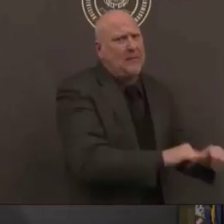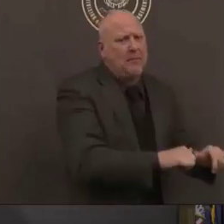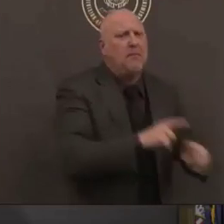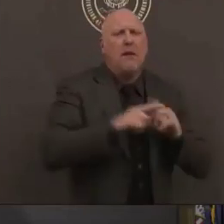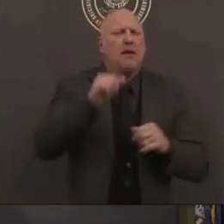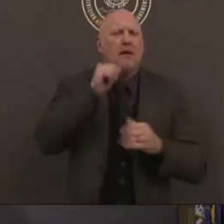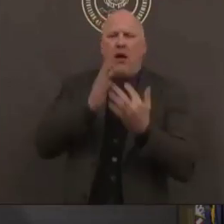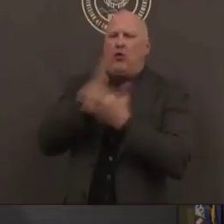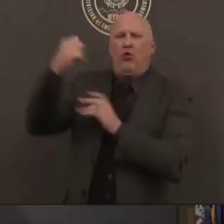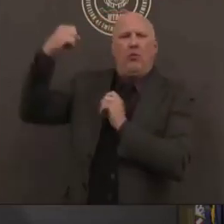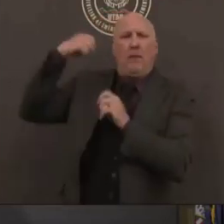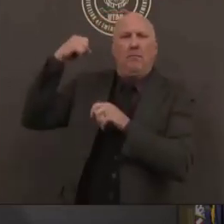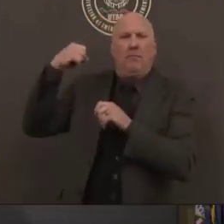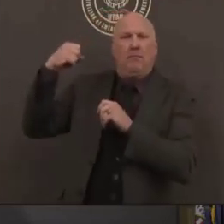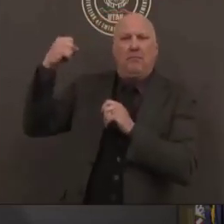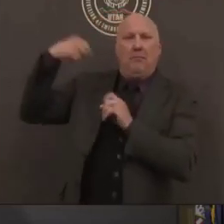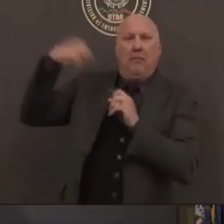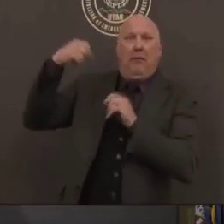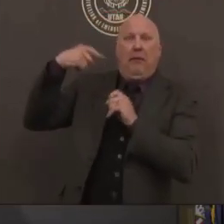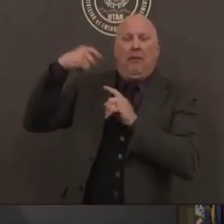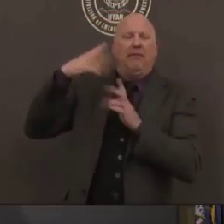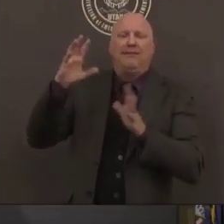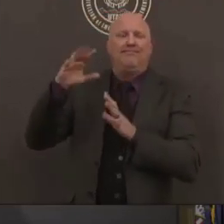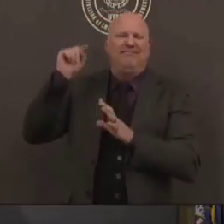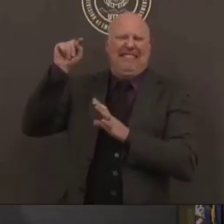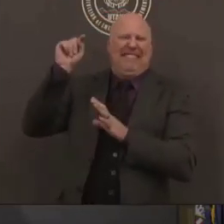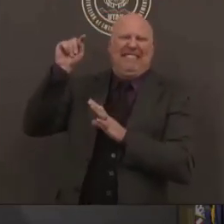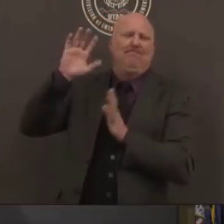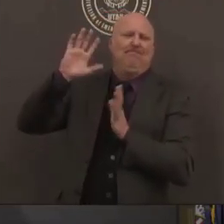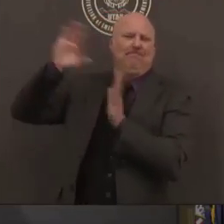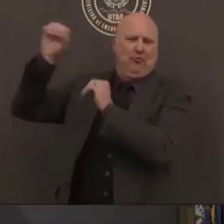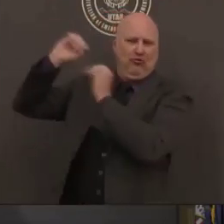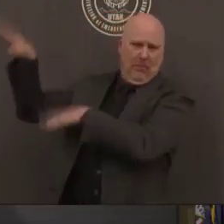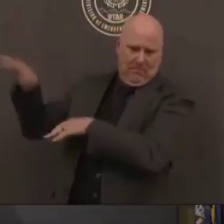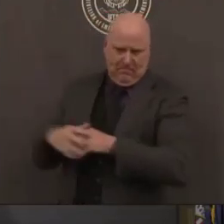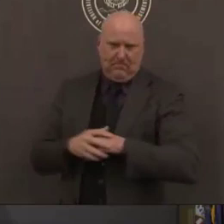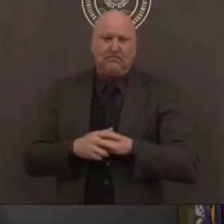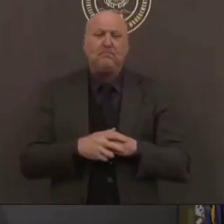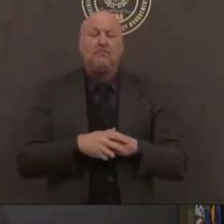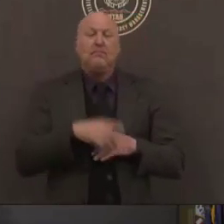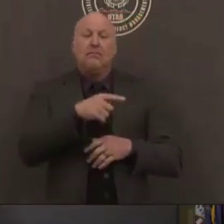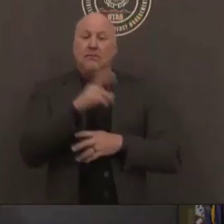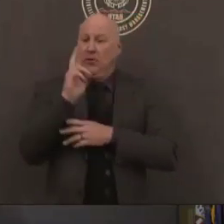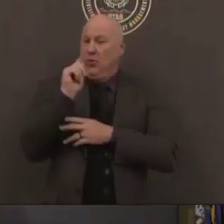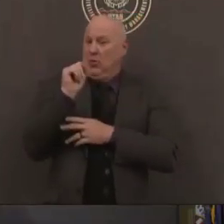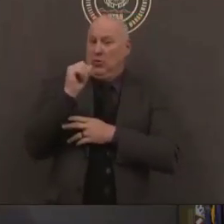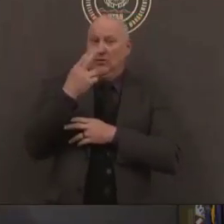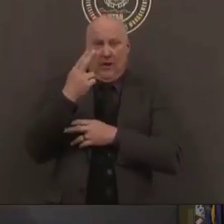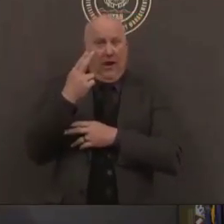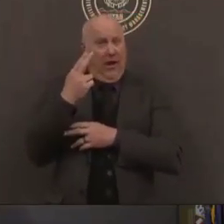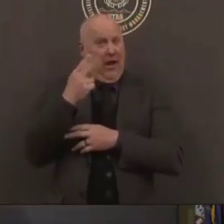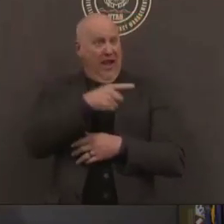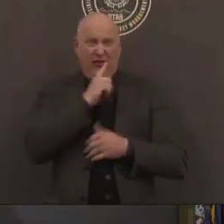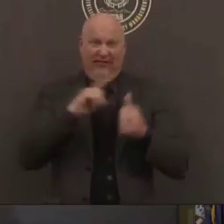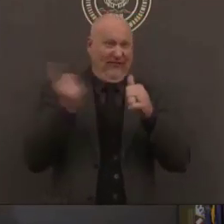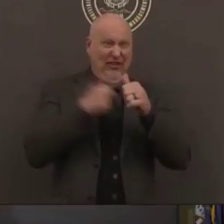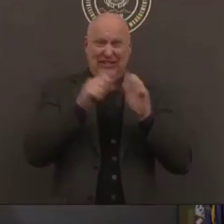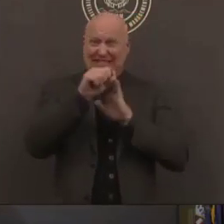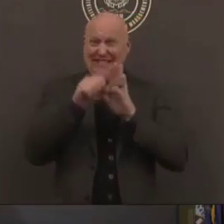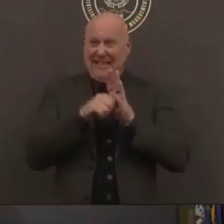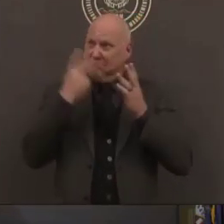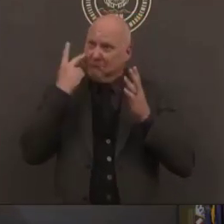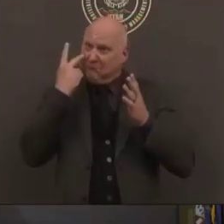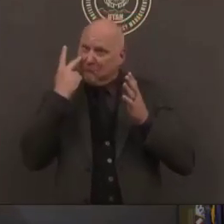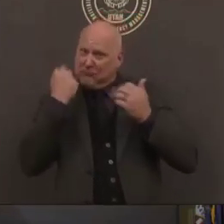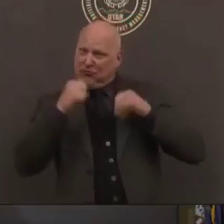Now, you might be interested to know that Utah was the first state to try this type of technology, specifically alerting at our